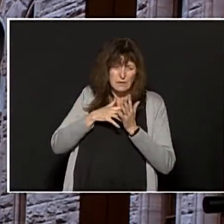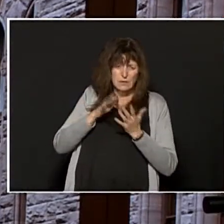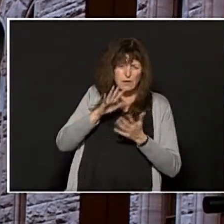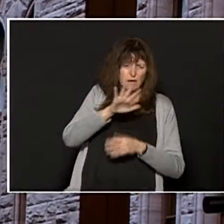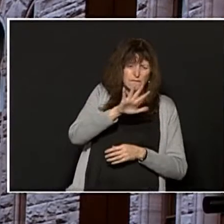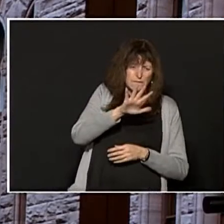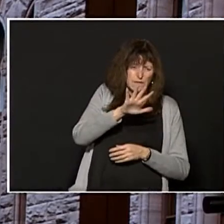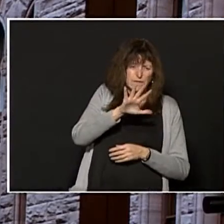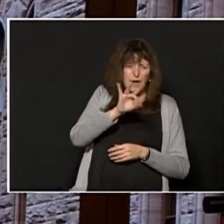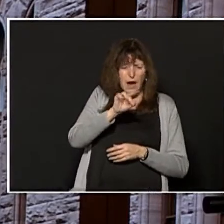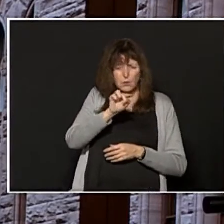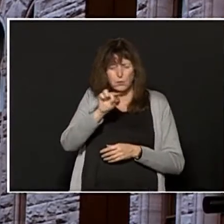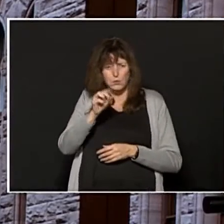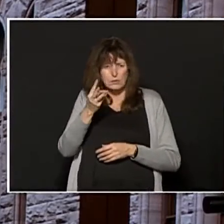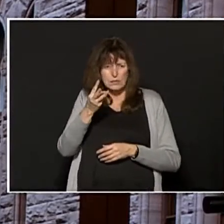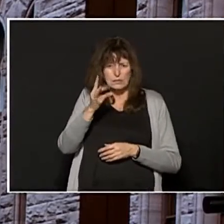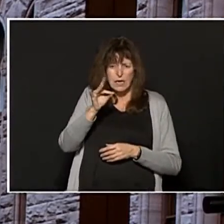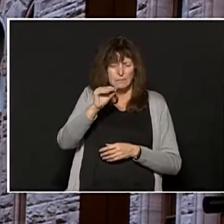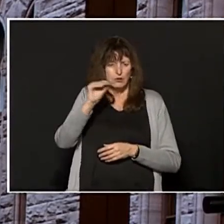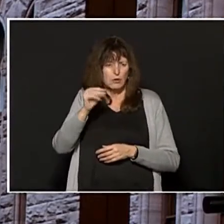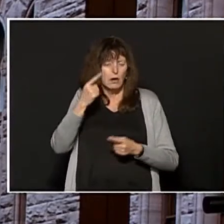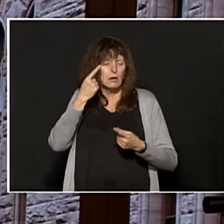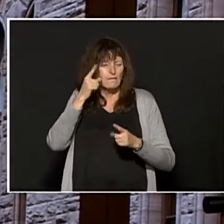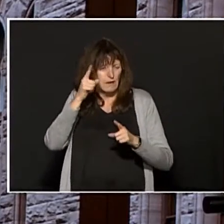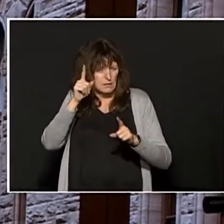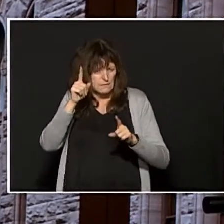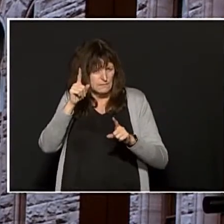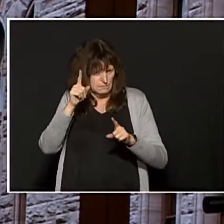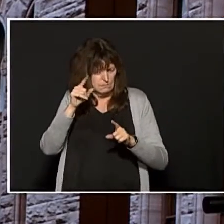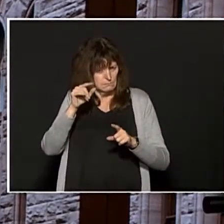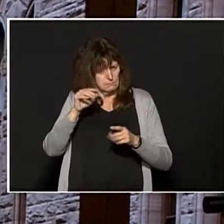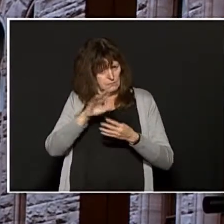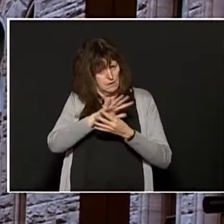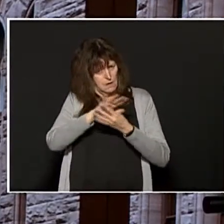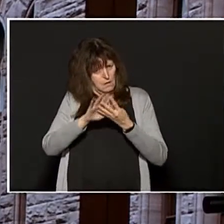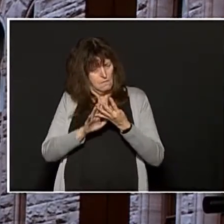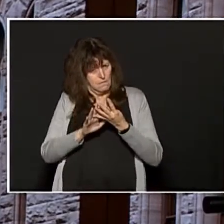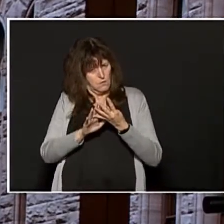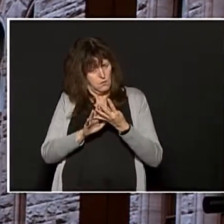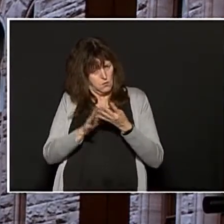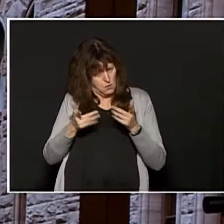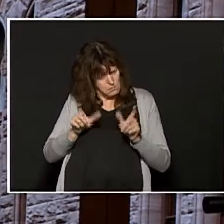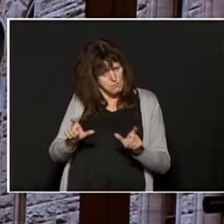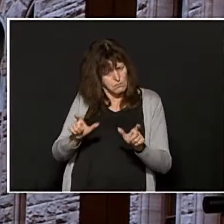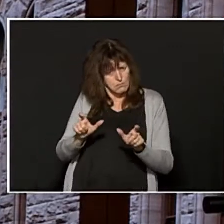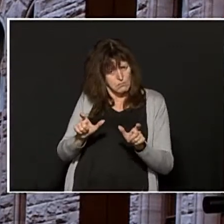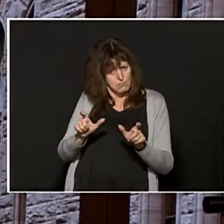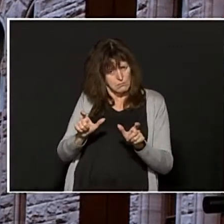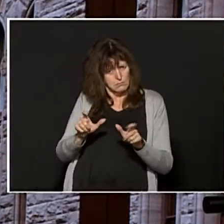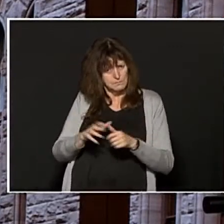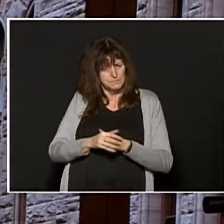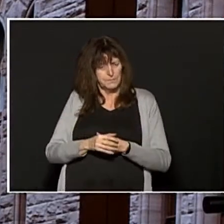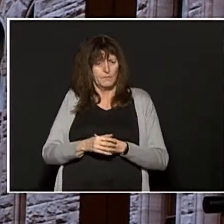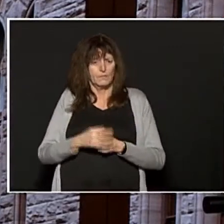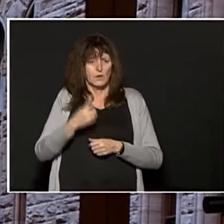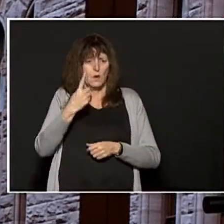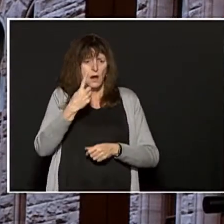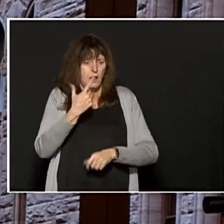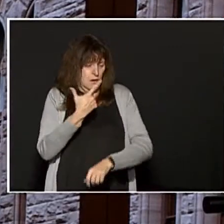68% efficacy against all the strains at the moment with one dose of the AstraZeneca, higher with